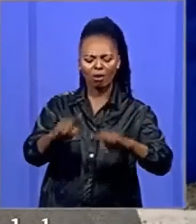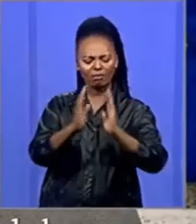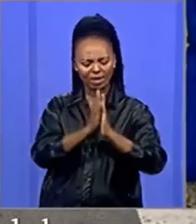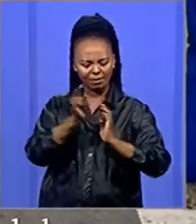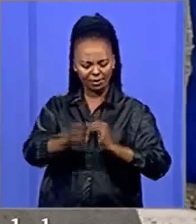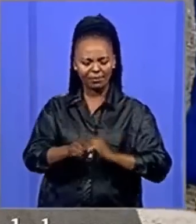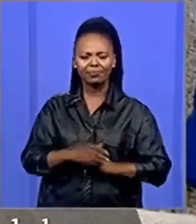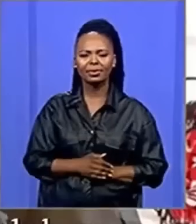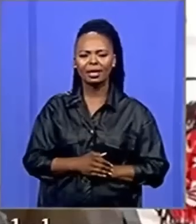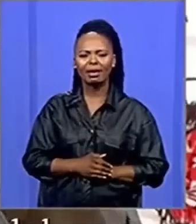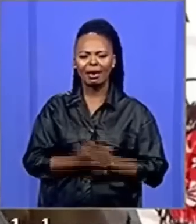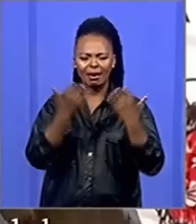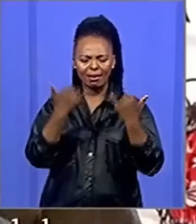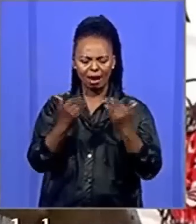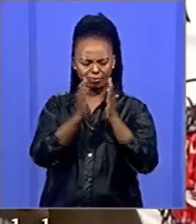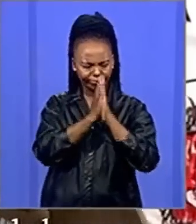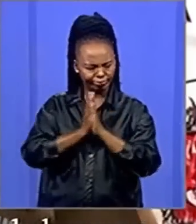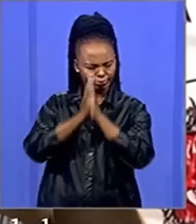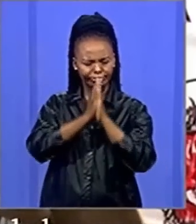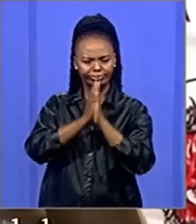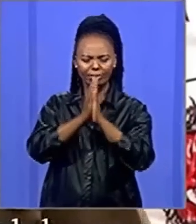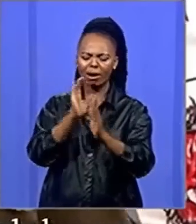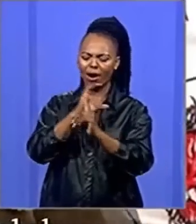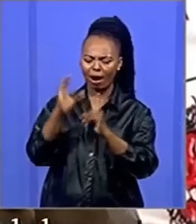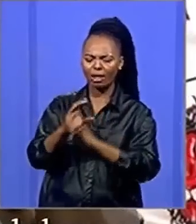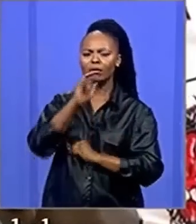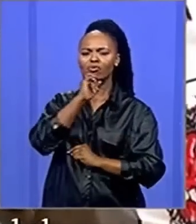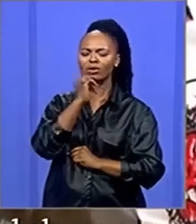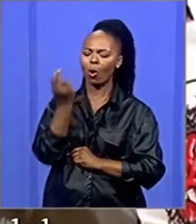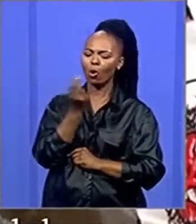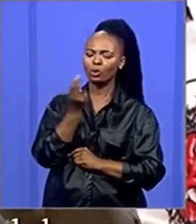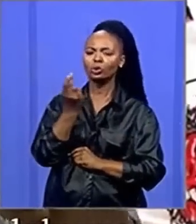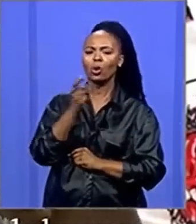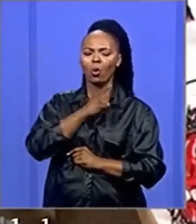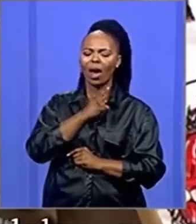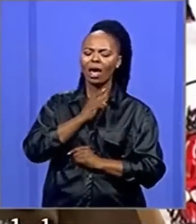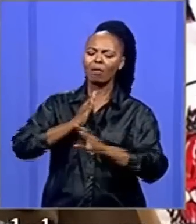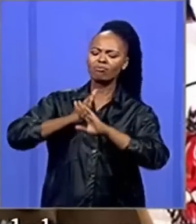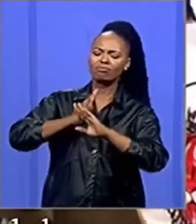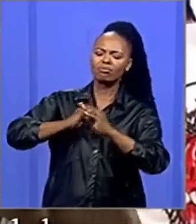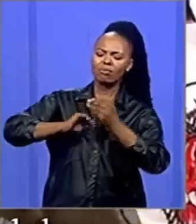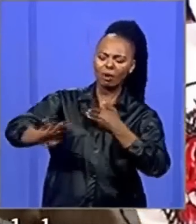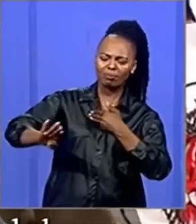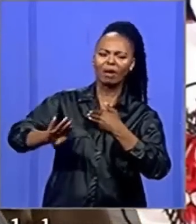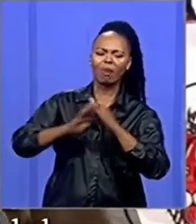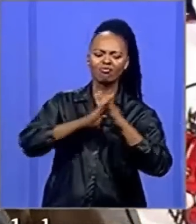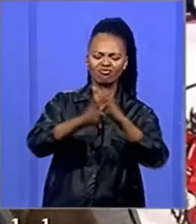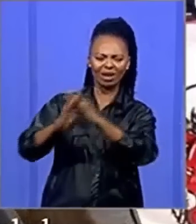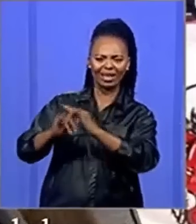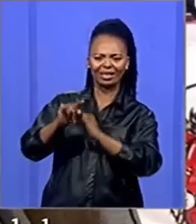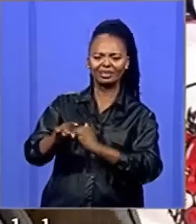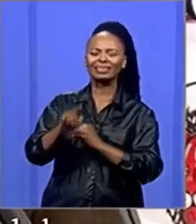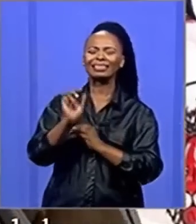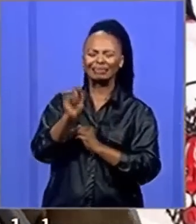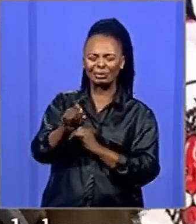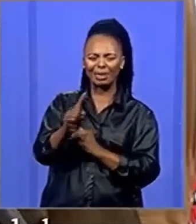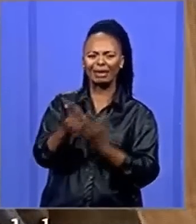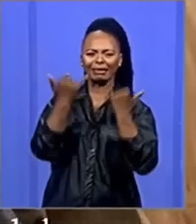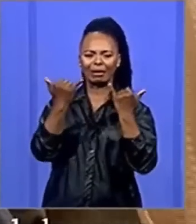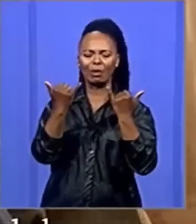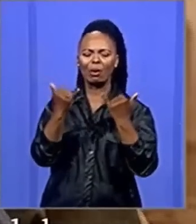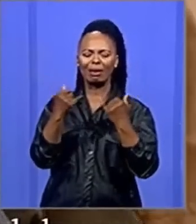go rapelela ka moka gore dikotsi di skebe tša ba gona mo mebitleng. Bogolo re loba maphelo a batho ba bantši ka